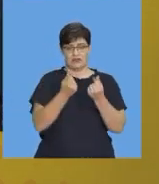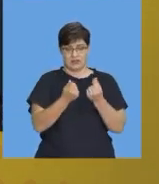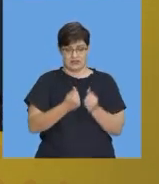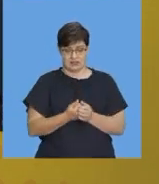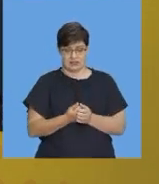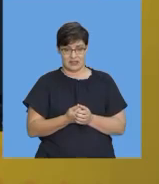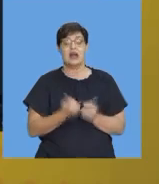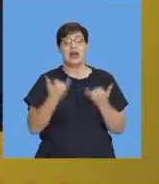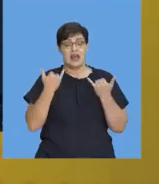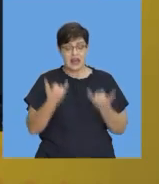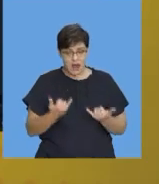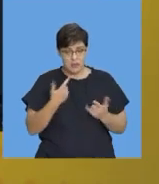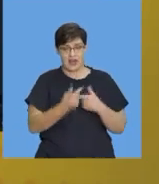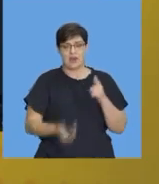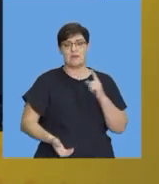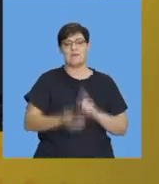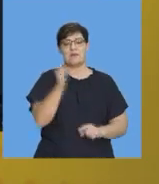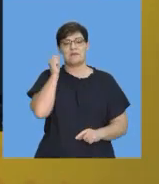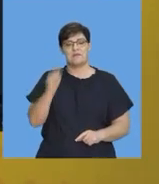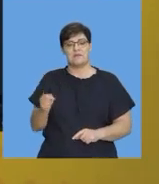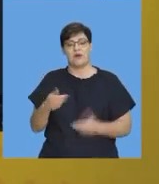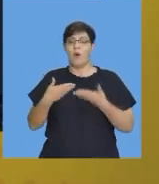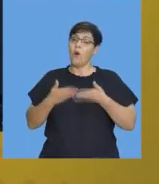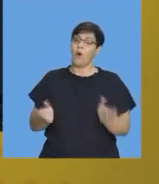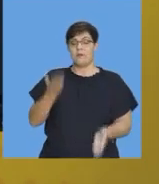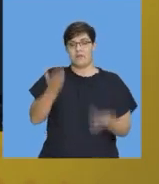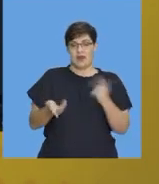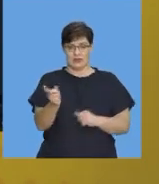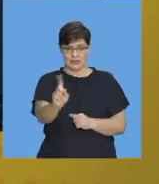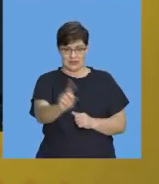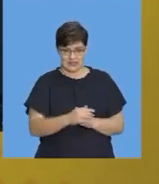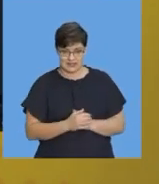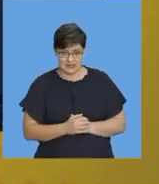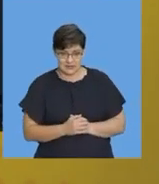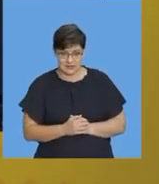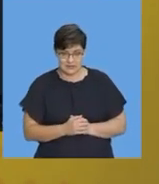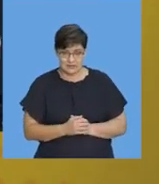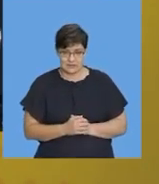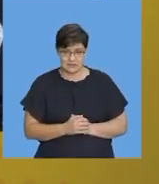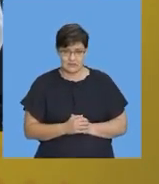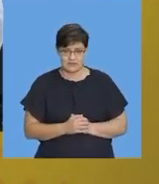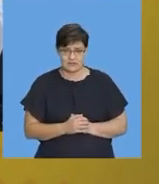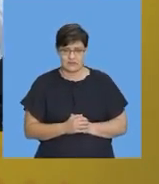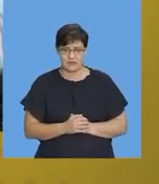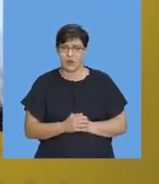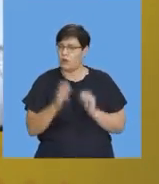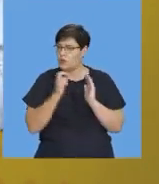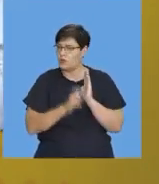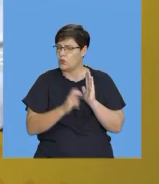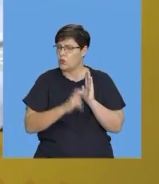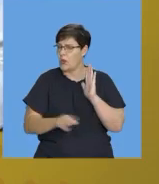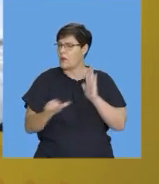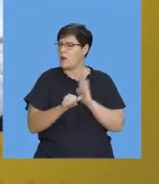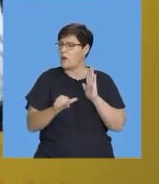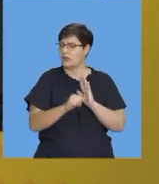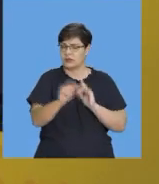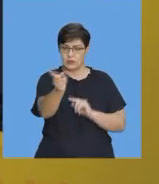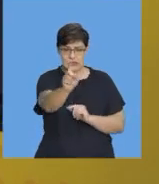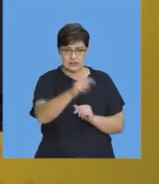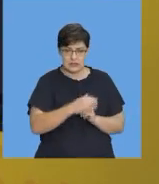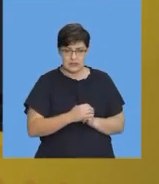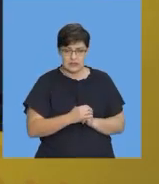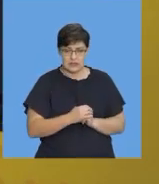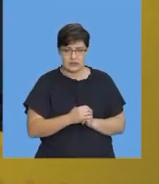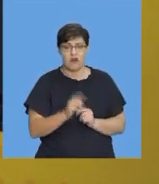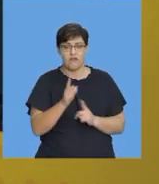price in order to determine that opening balance. Now, what's a golden rule